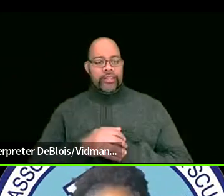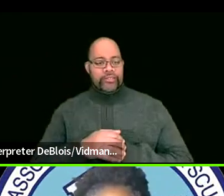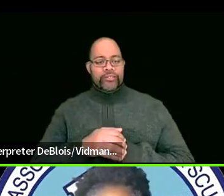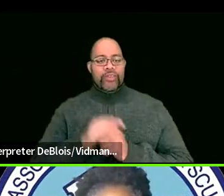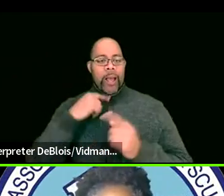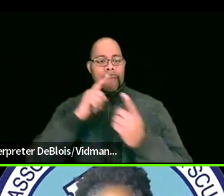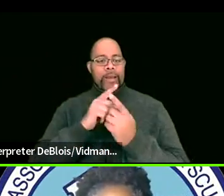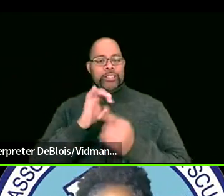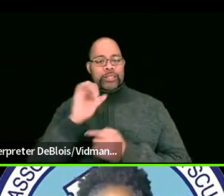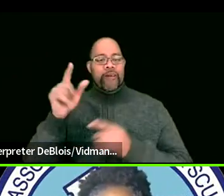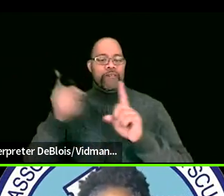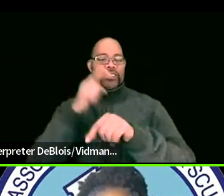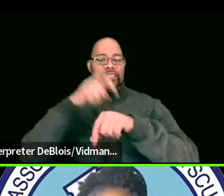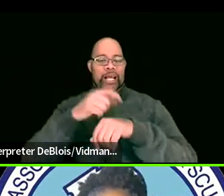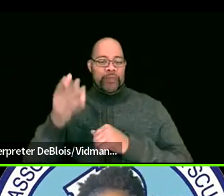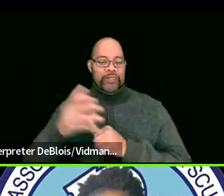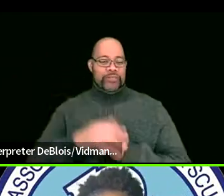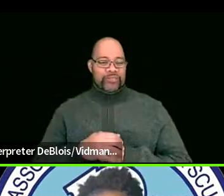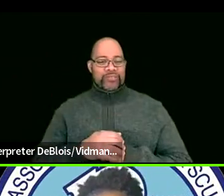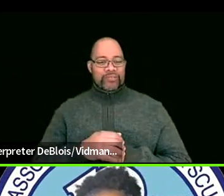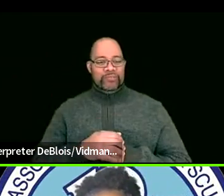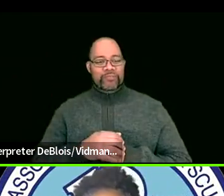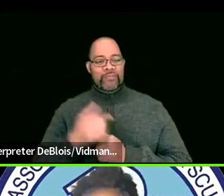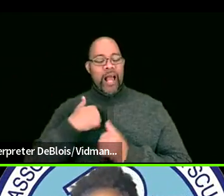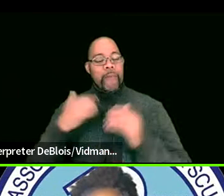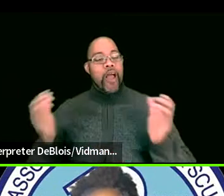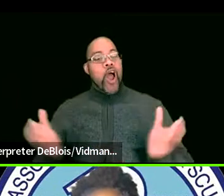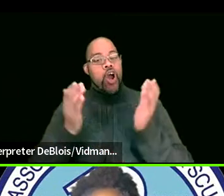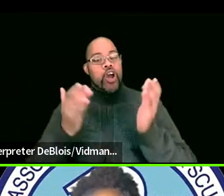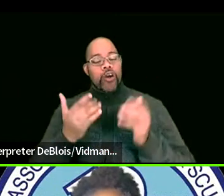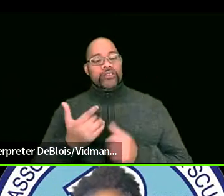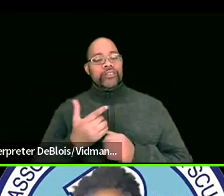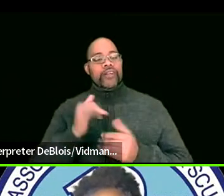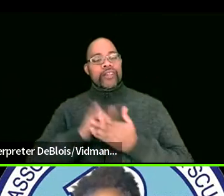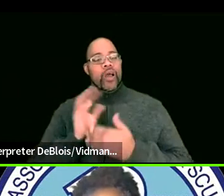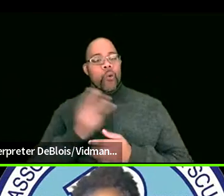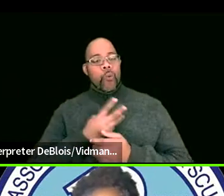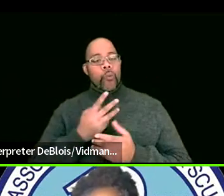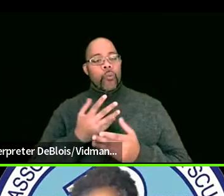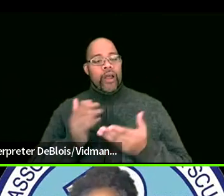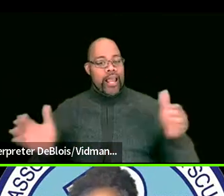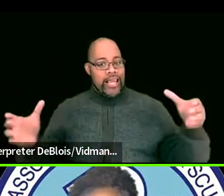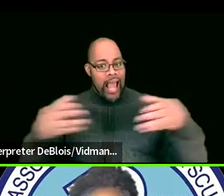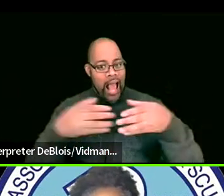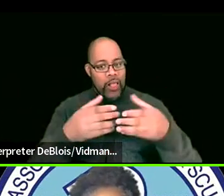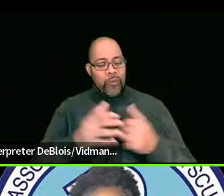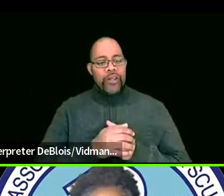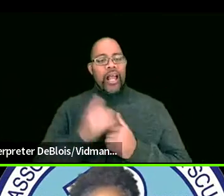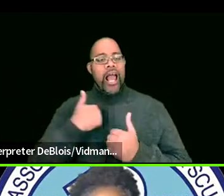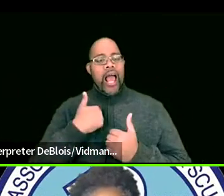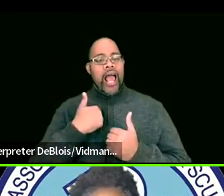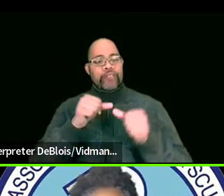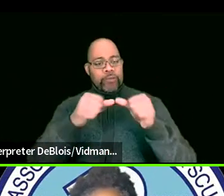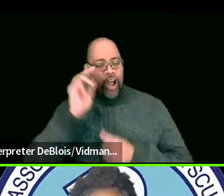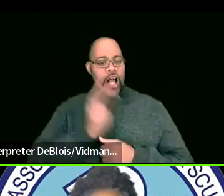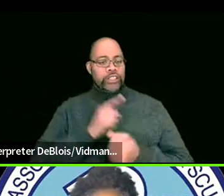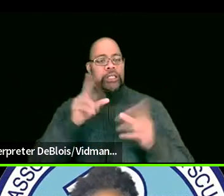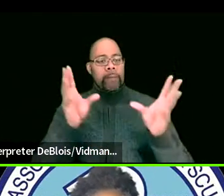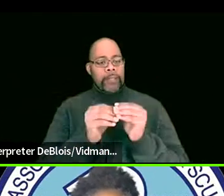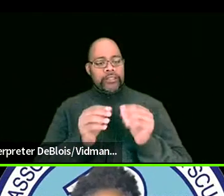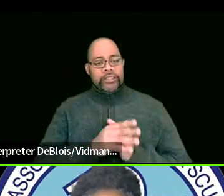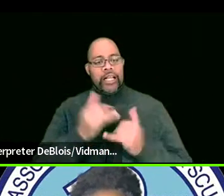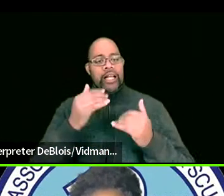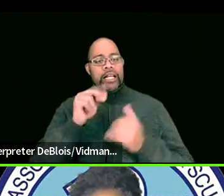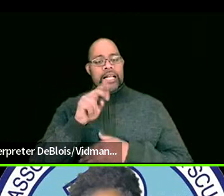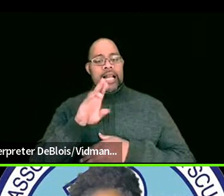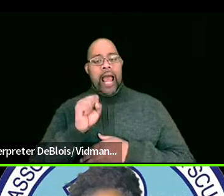met Jamel for the first time. So yeah, I'm encouraged that we are gathering where there is a space for us to meet.